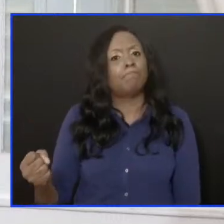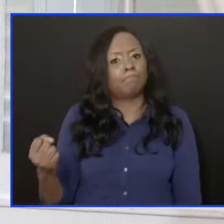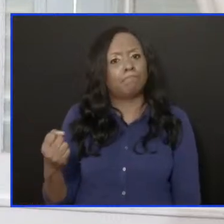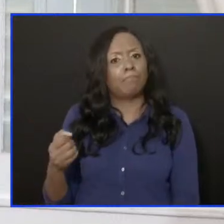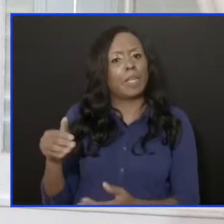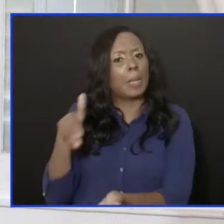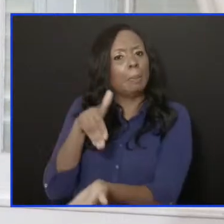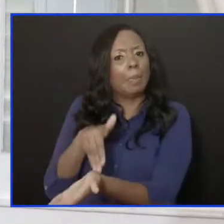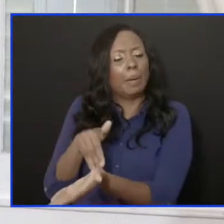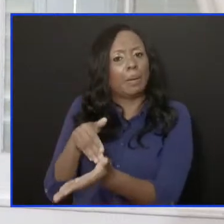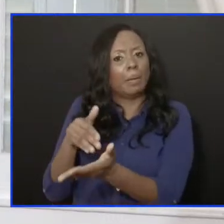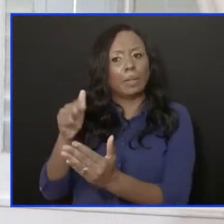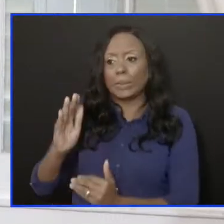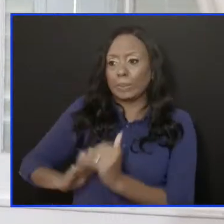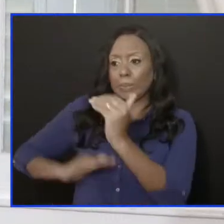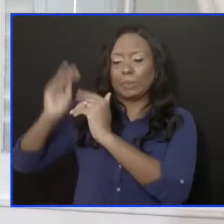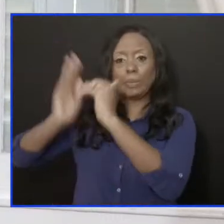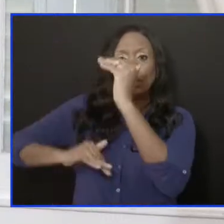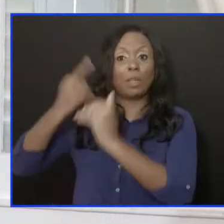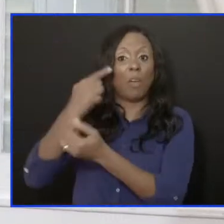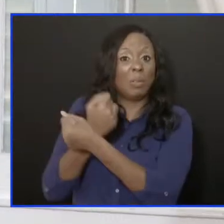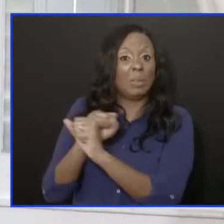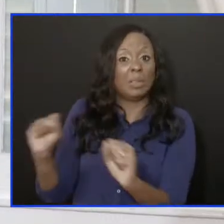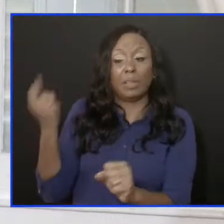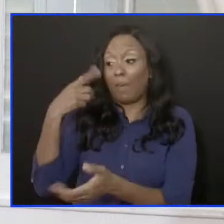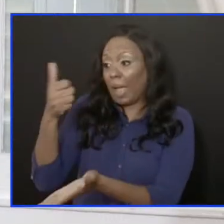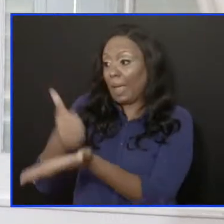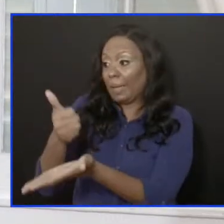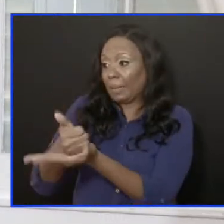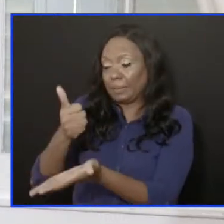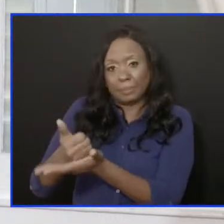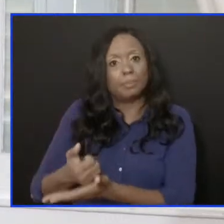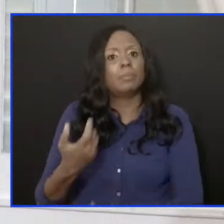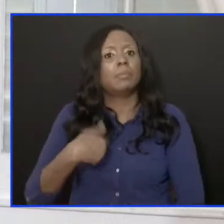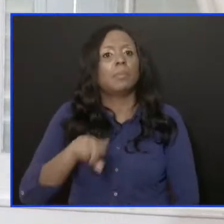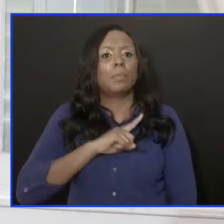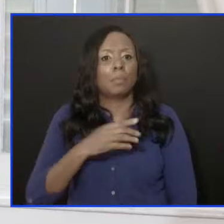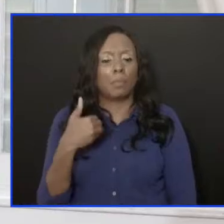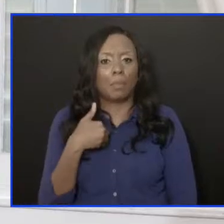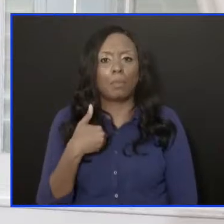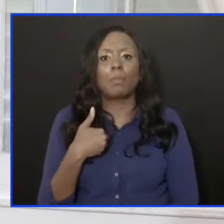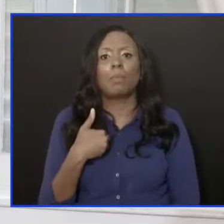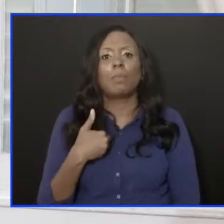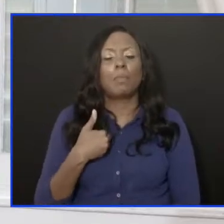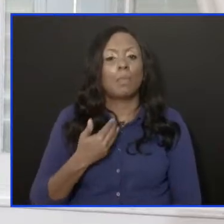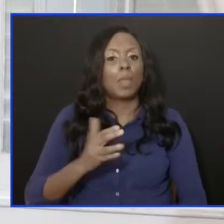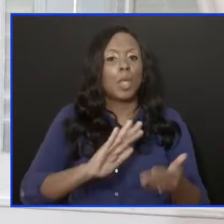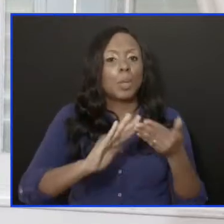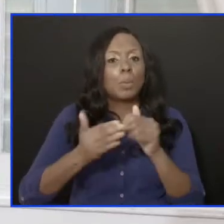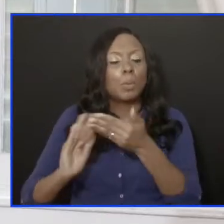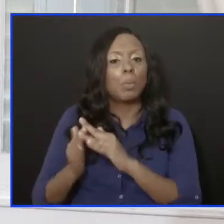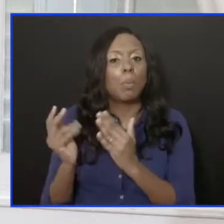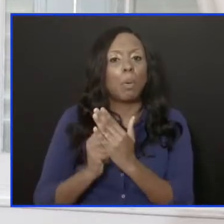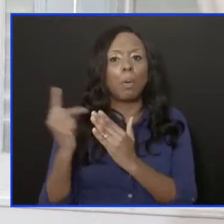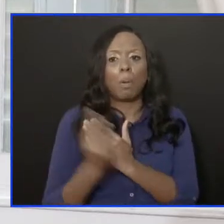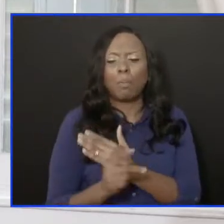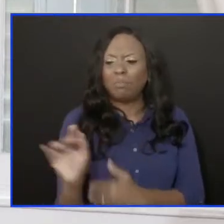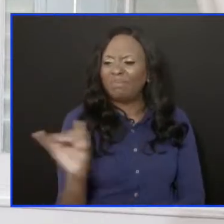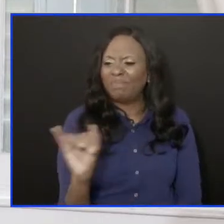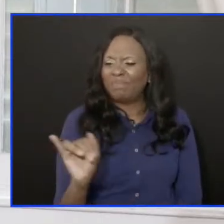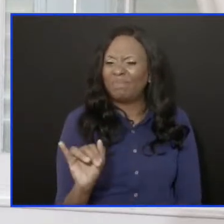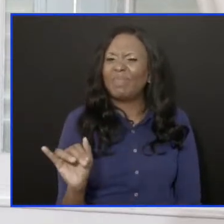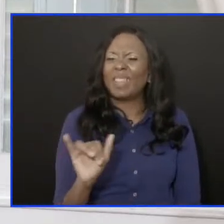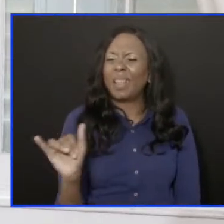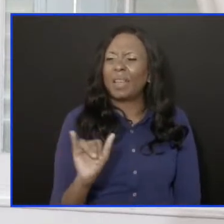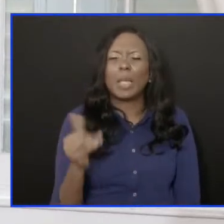And we've introduced a number of initiatives in that regard, including a community program, which is similar to the Seek